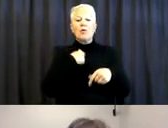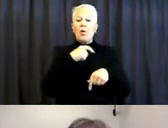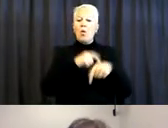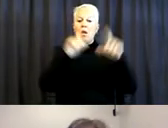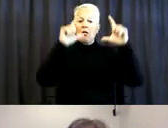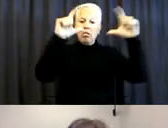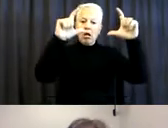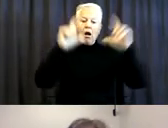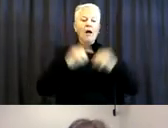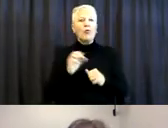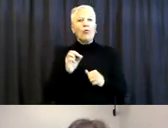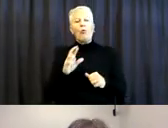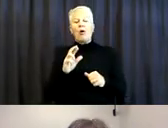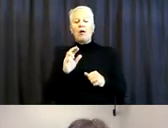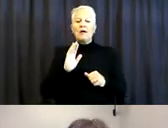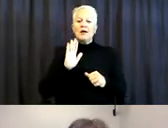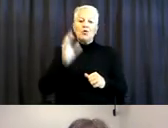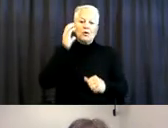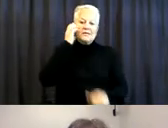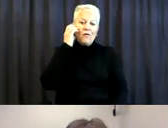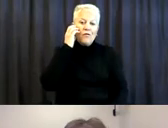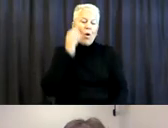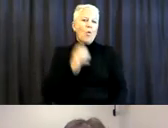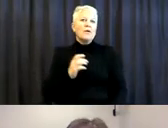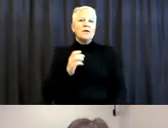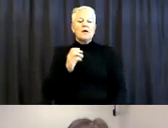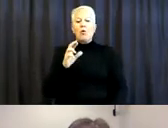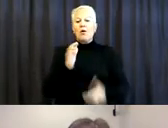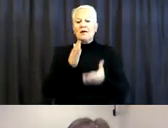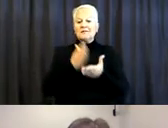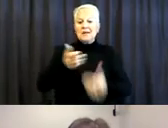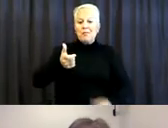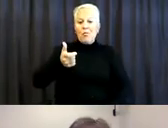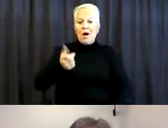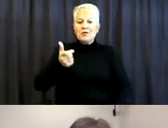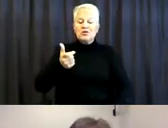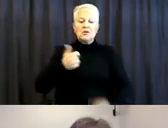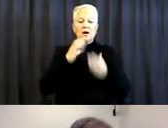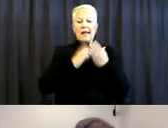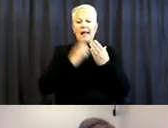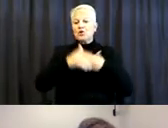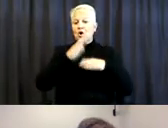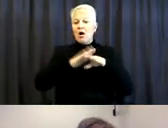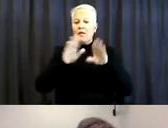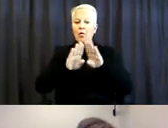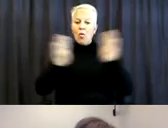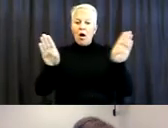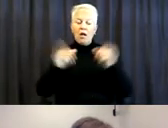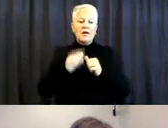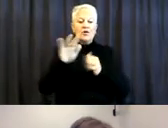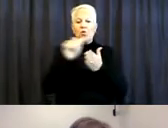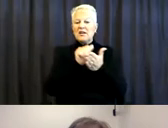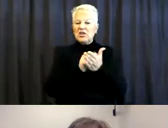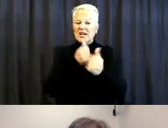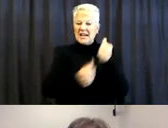clock or your cell phone, a stopwatch, calendar on the wall, your agenda each day. Those would be